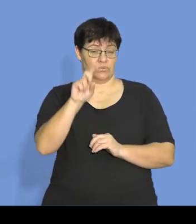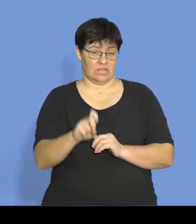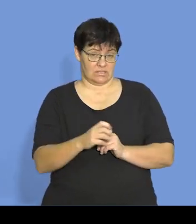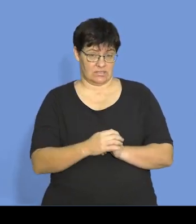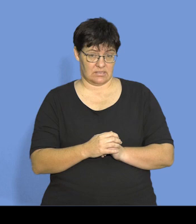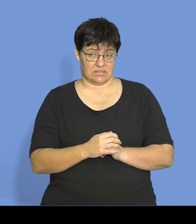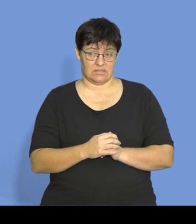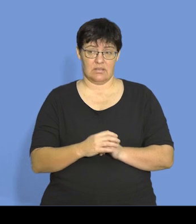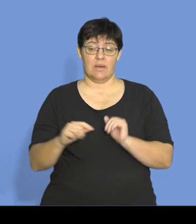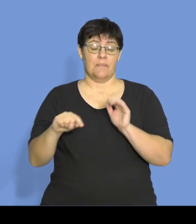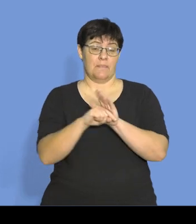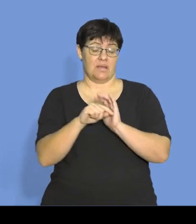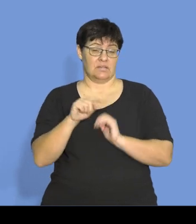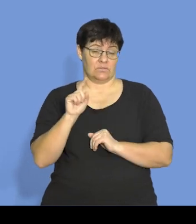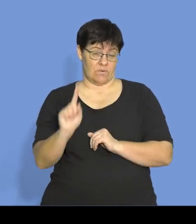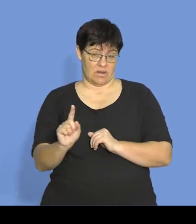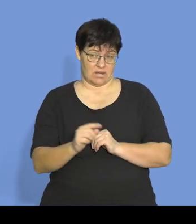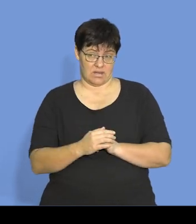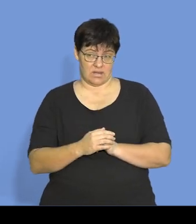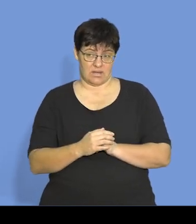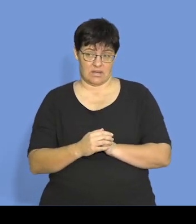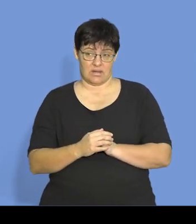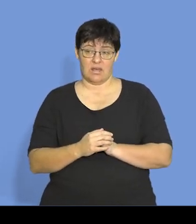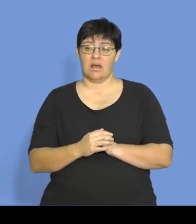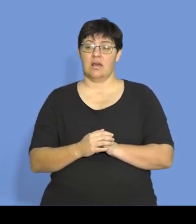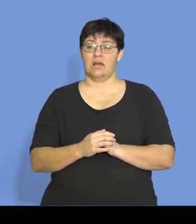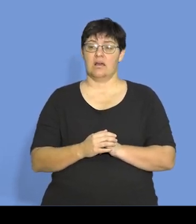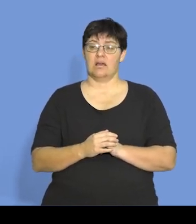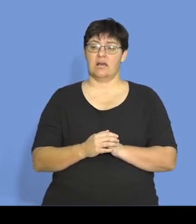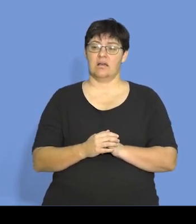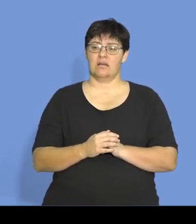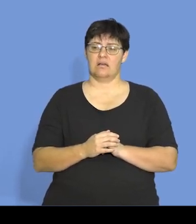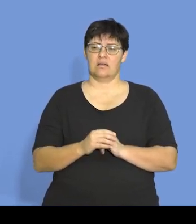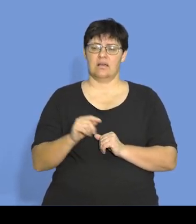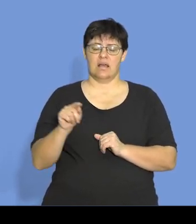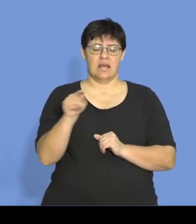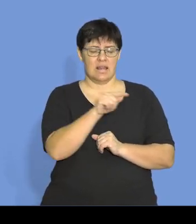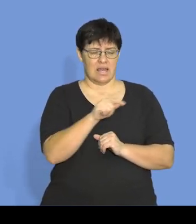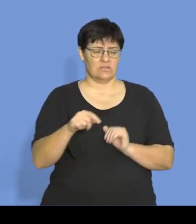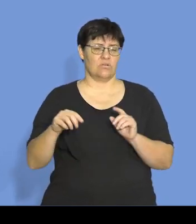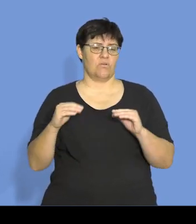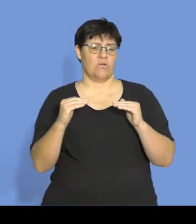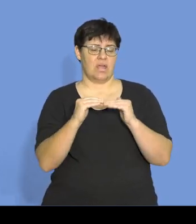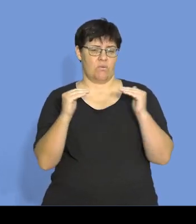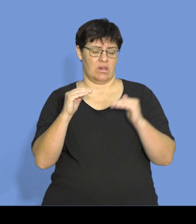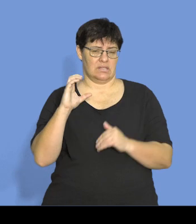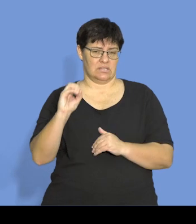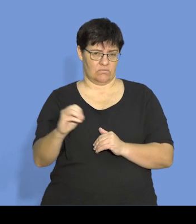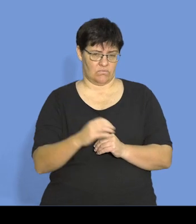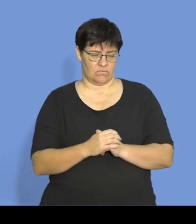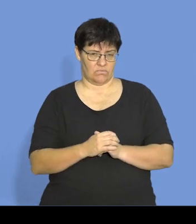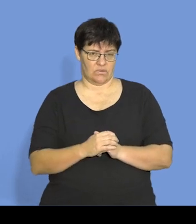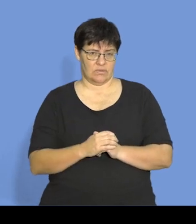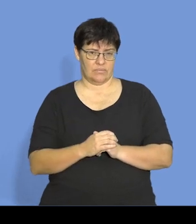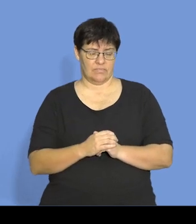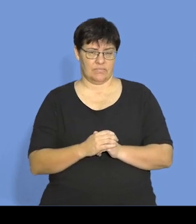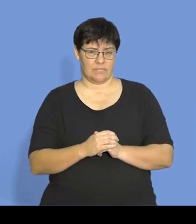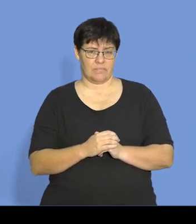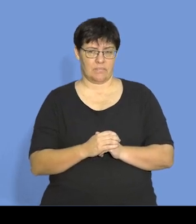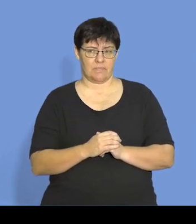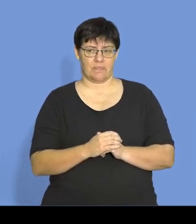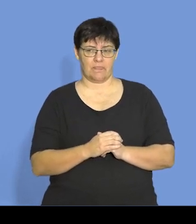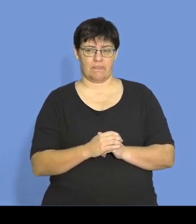minus 2x minus 1 less or equal to 0. And then you factorize this,